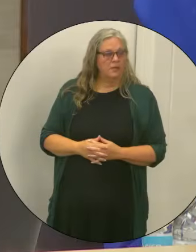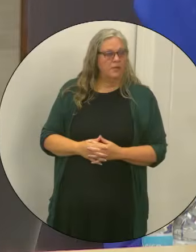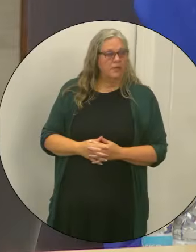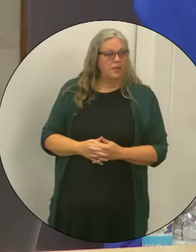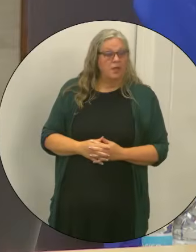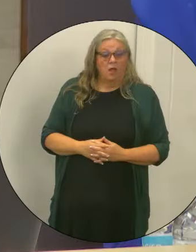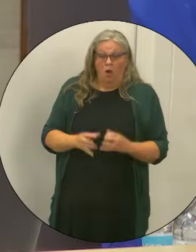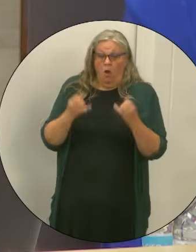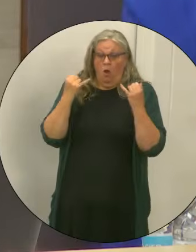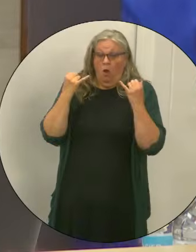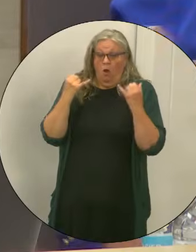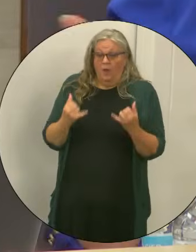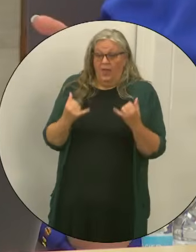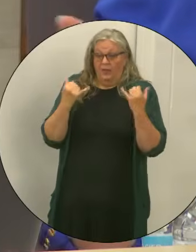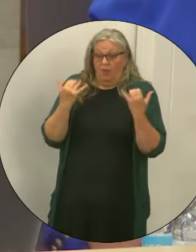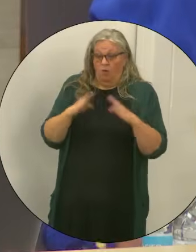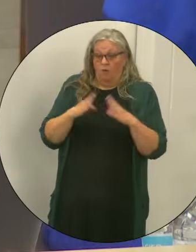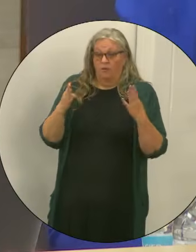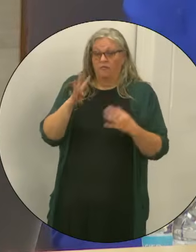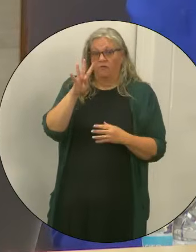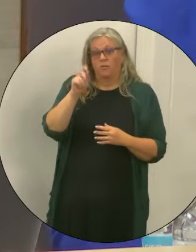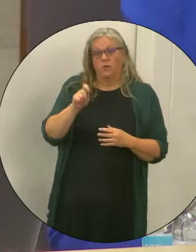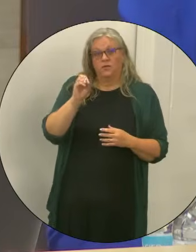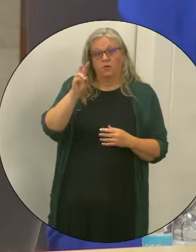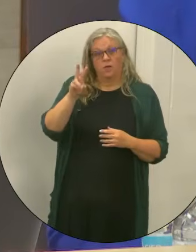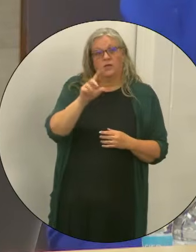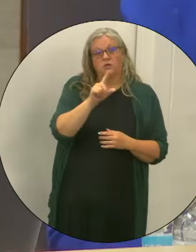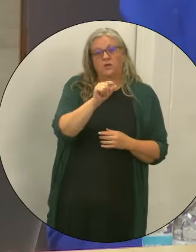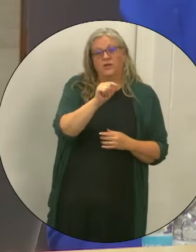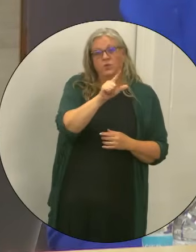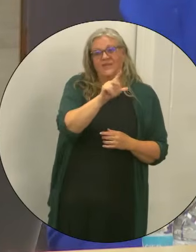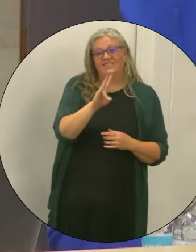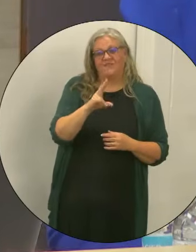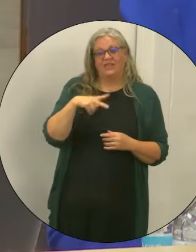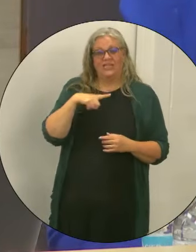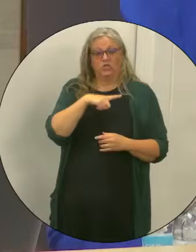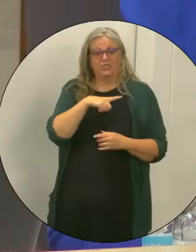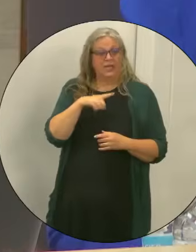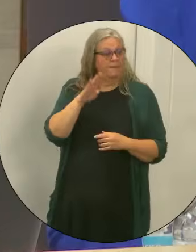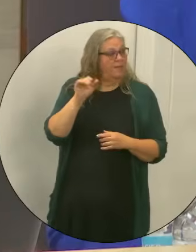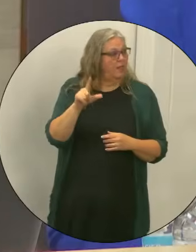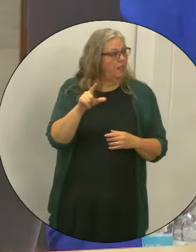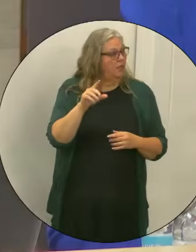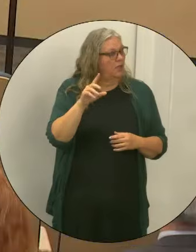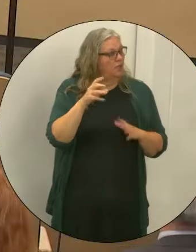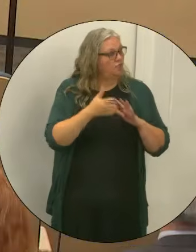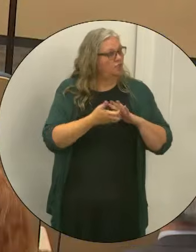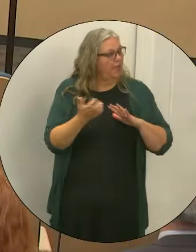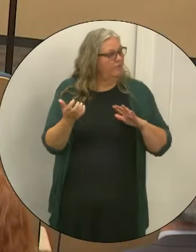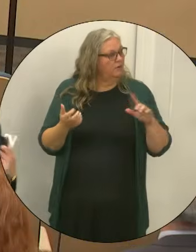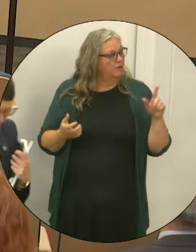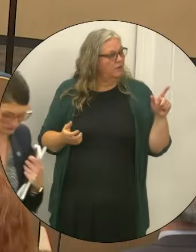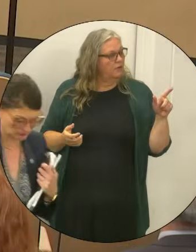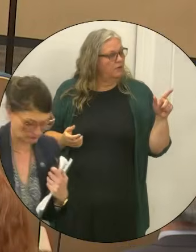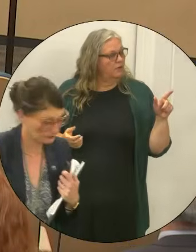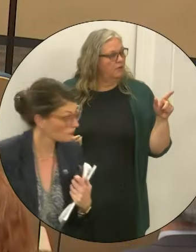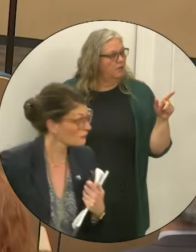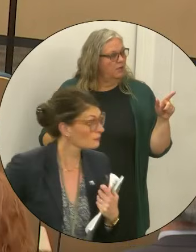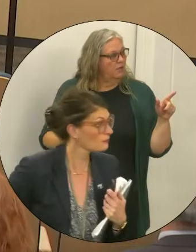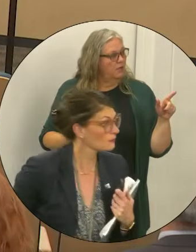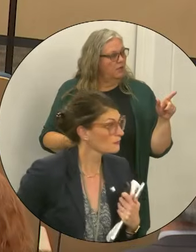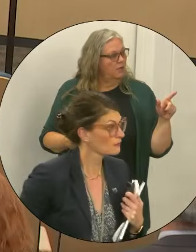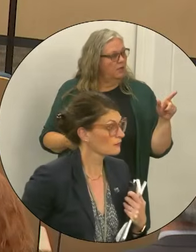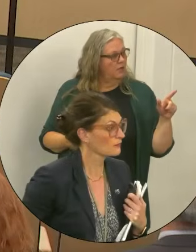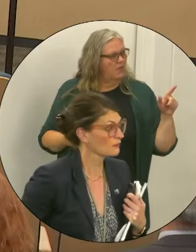All right, let's go ahead and open up 4.01, 2027 legislative bill point of- draft. Yes. Is it not point of order? I just